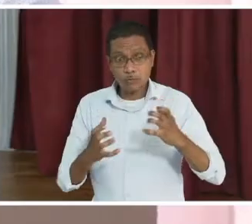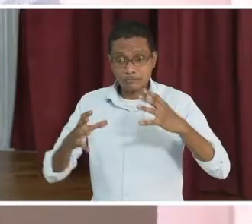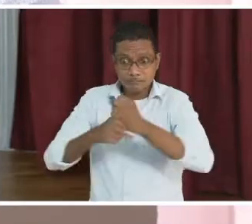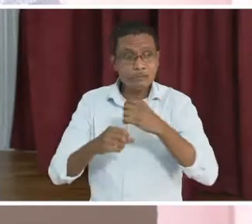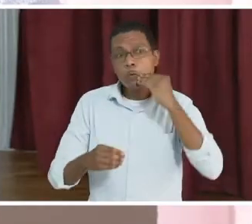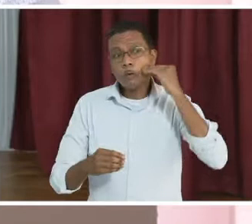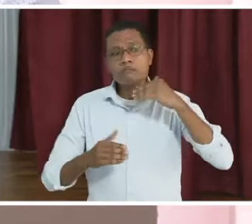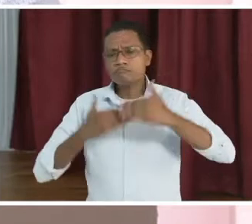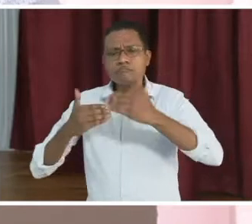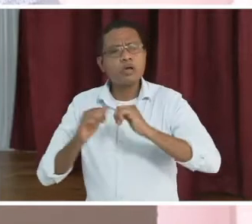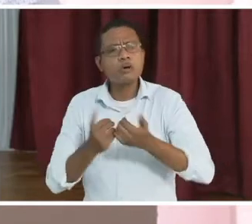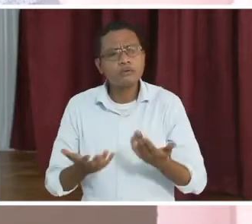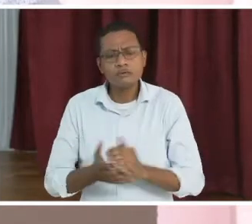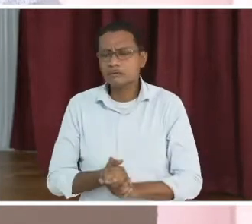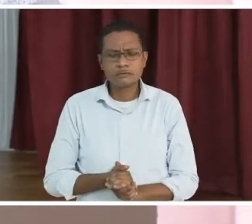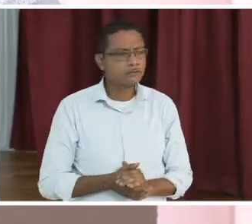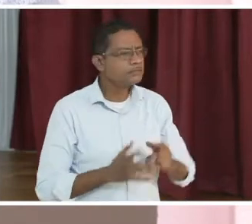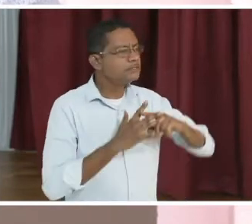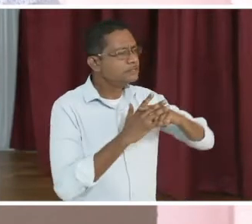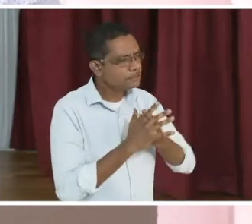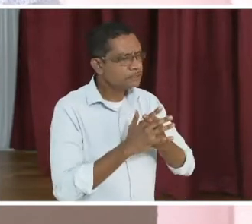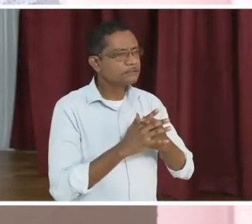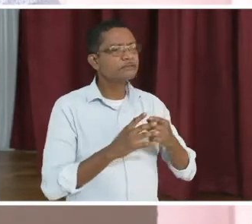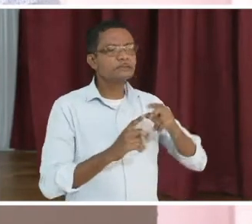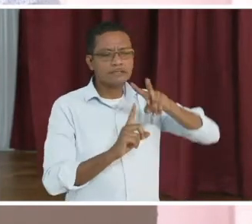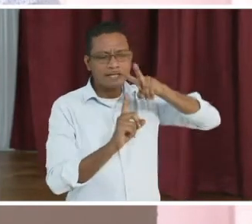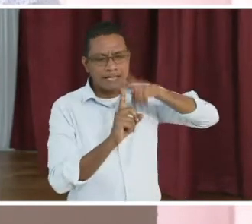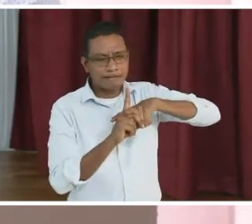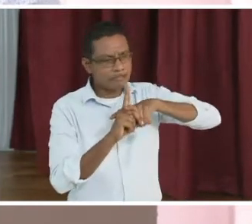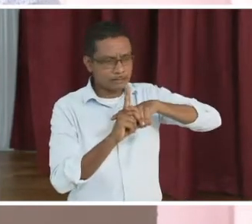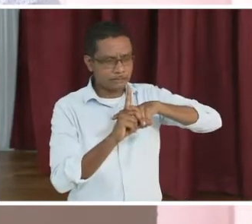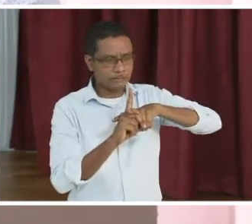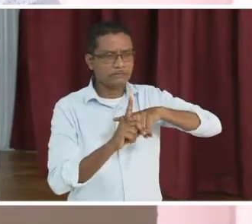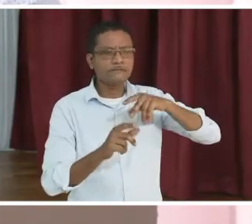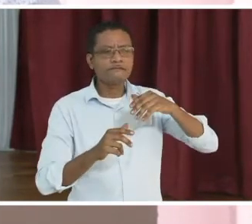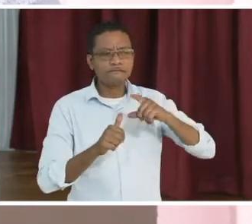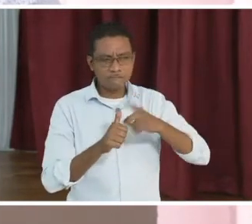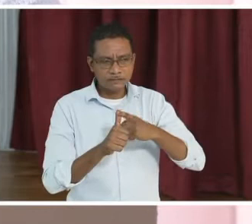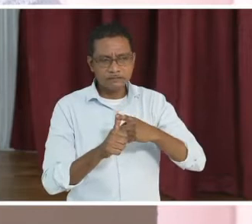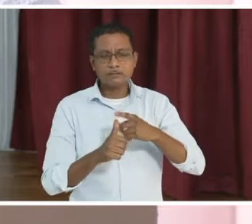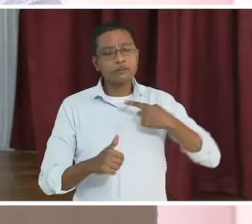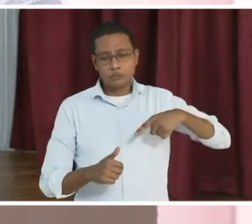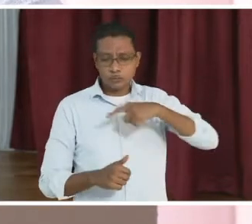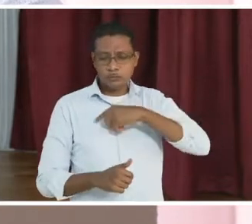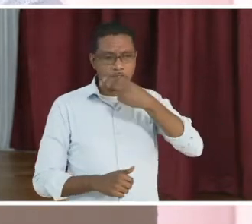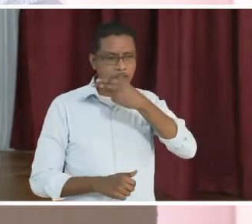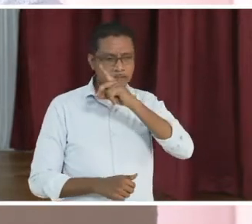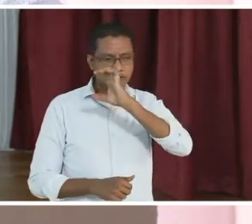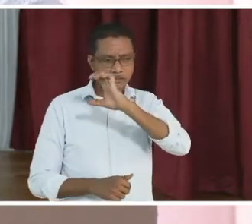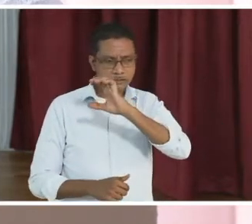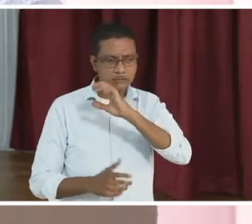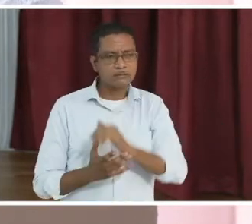home ownership essentially commences with the application process. Okay. What we at the HGC have done, given